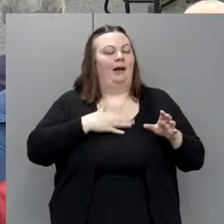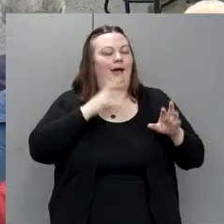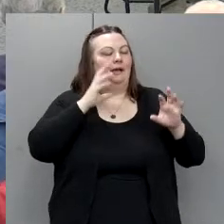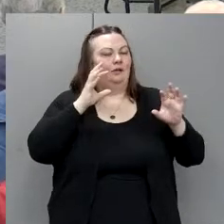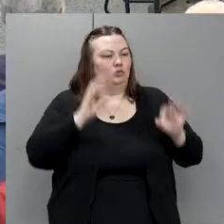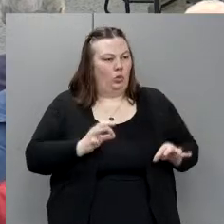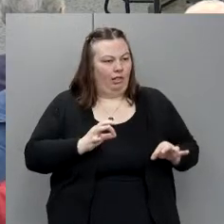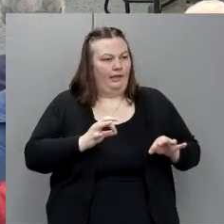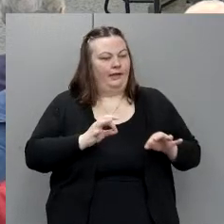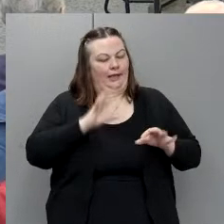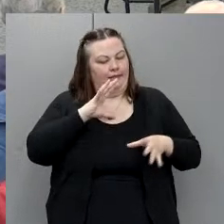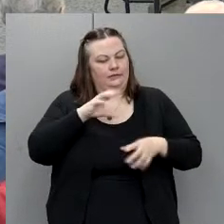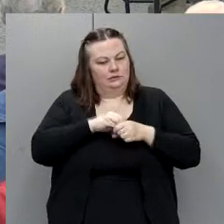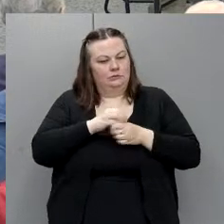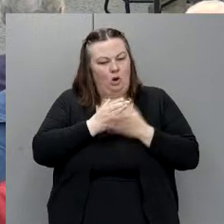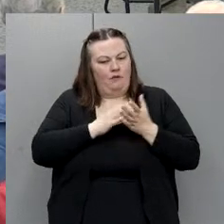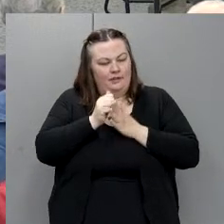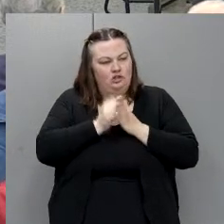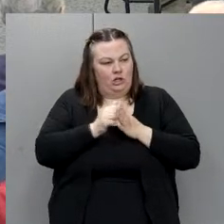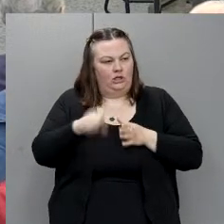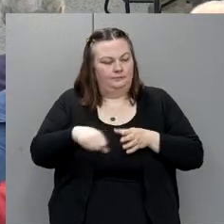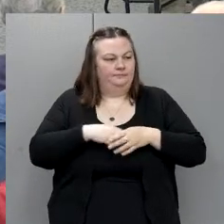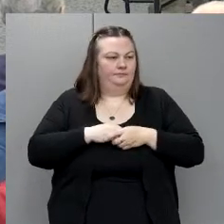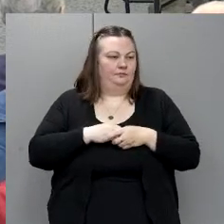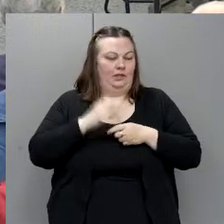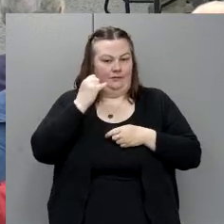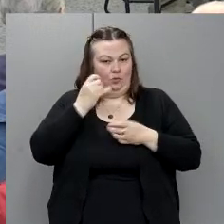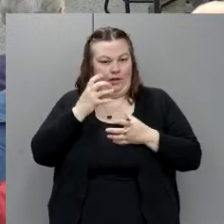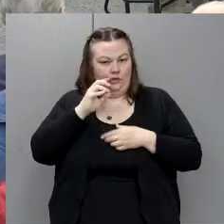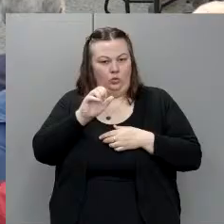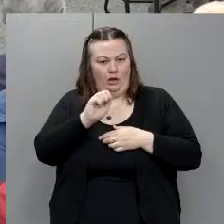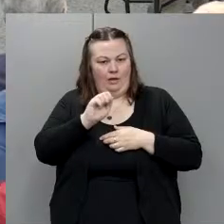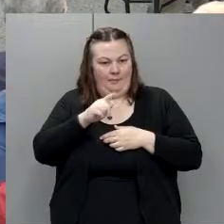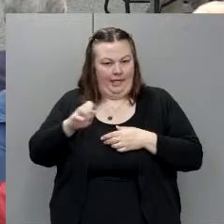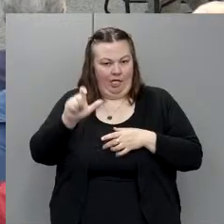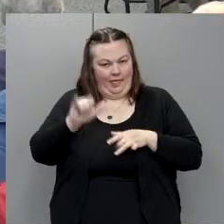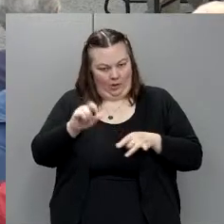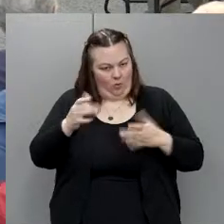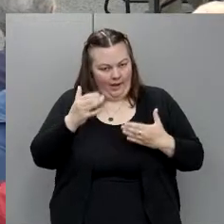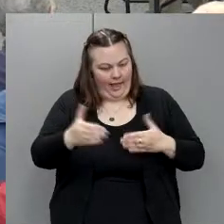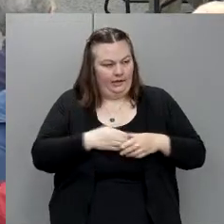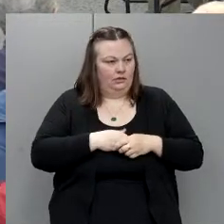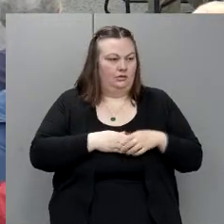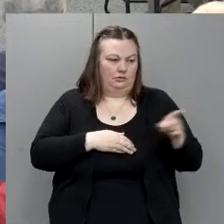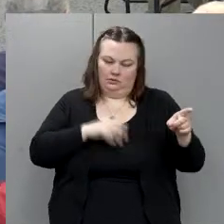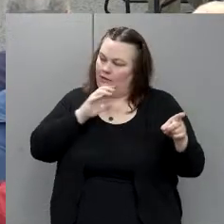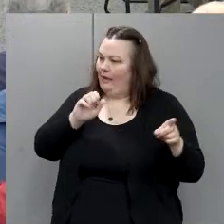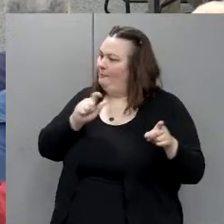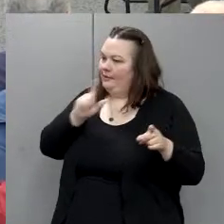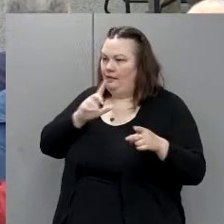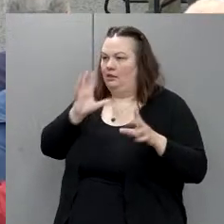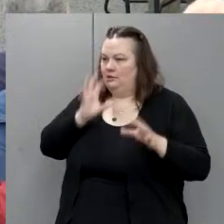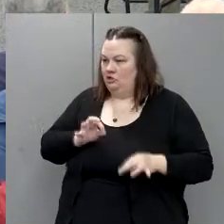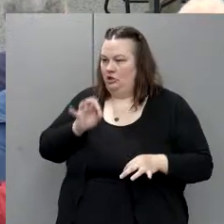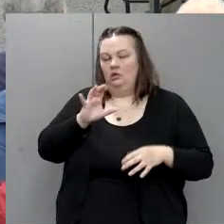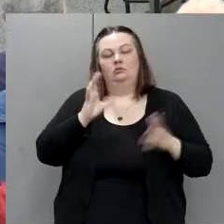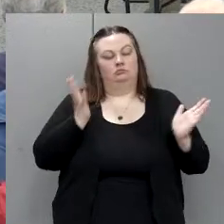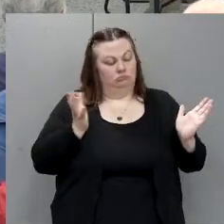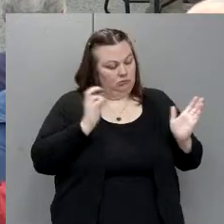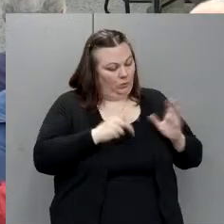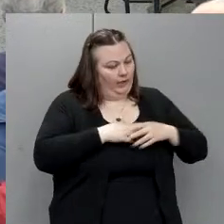that it is part of the agenda. So if you want to appeal that, go right ahead. I appeal the ruling of the chair.